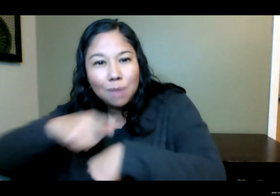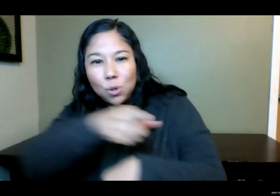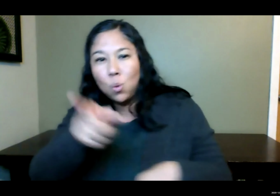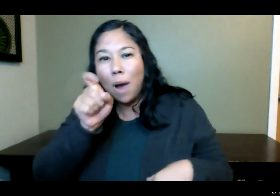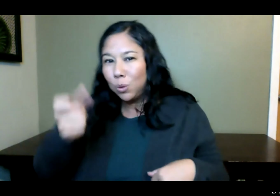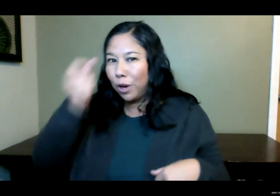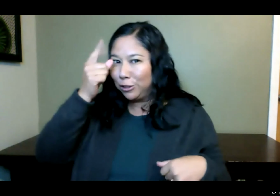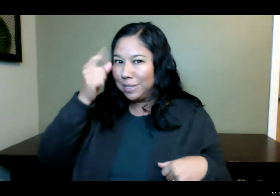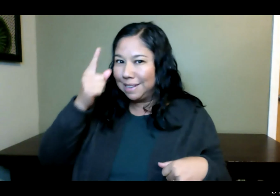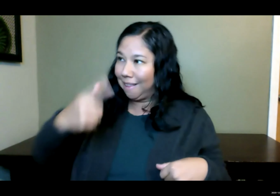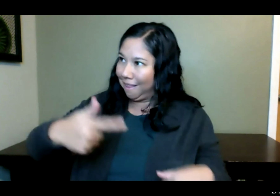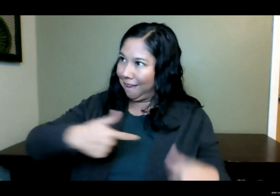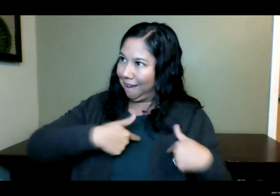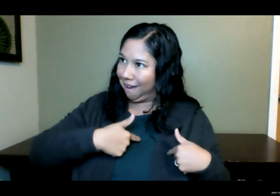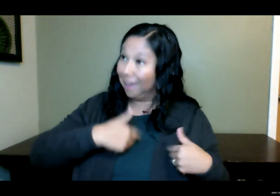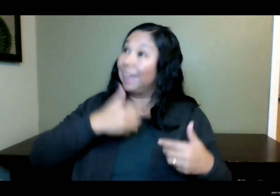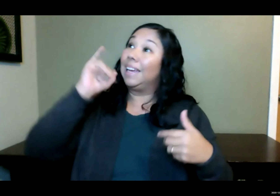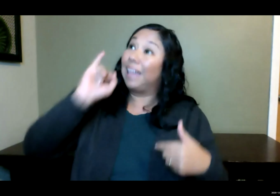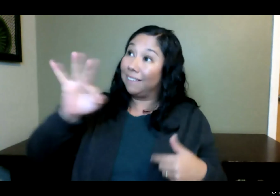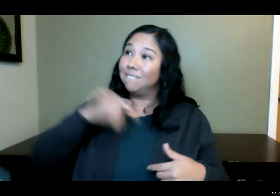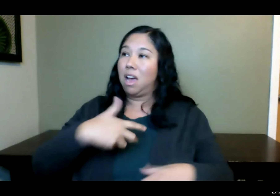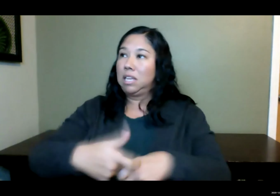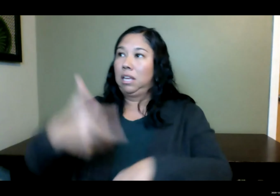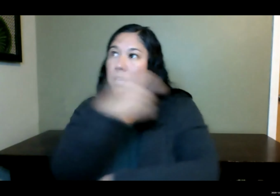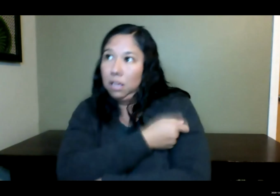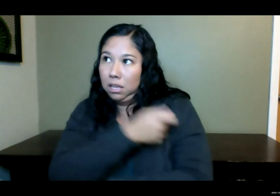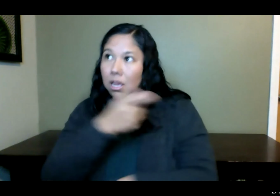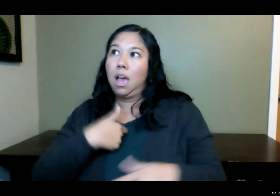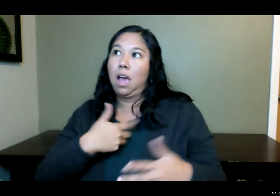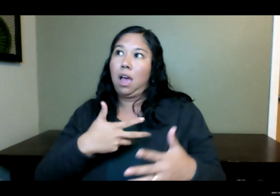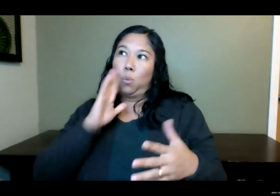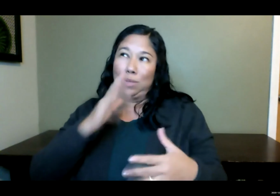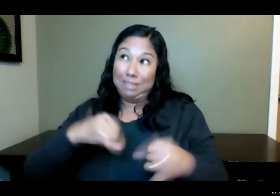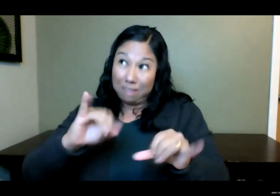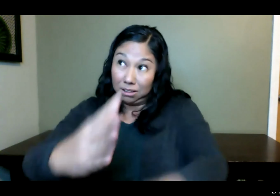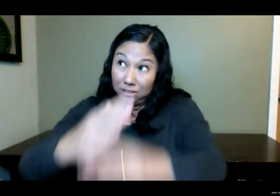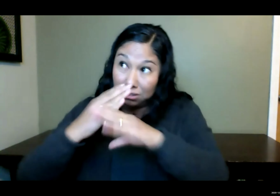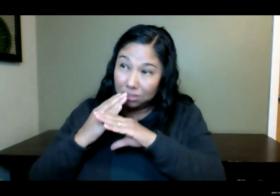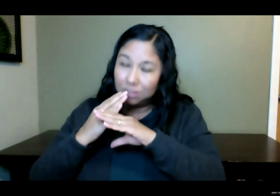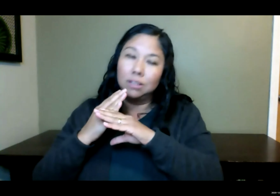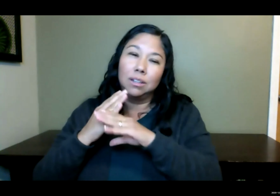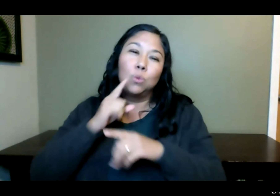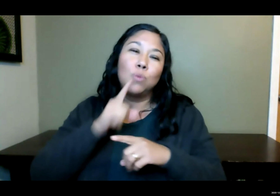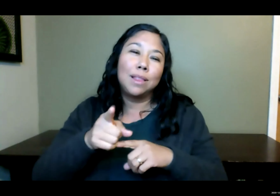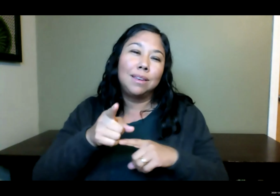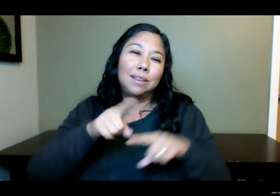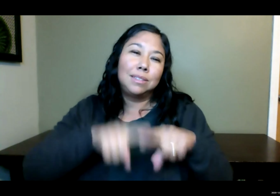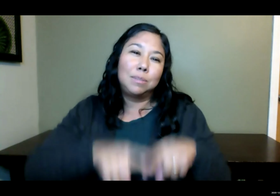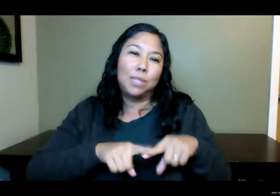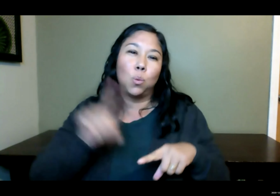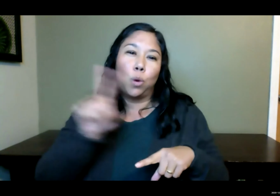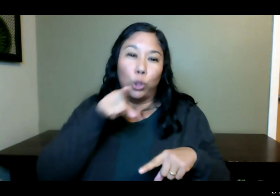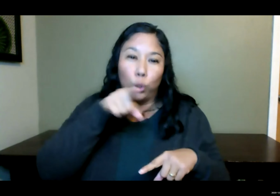to be protected even if you get the vaccine, because you want to make sure that where you and your family spend the most